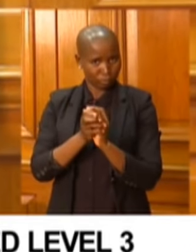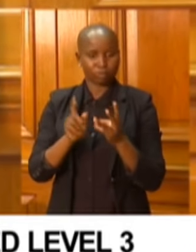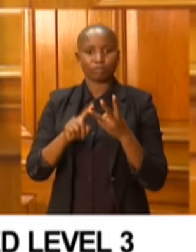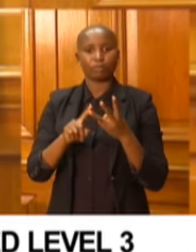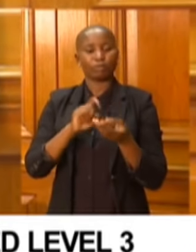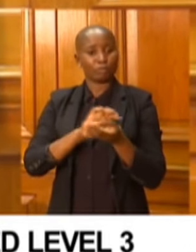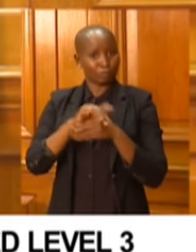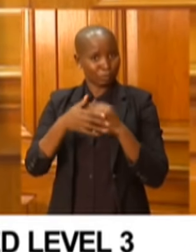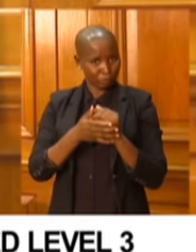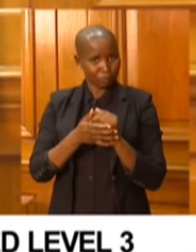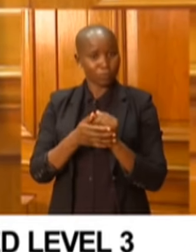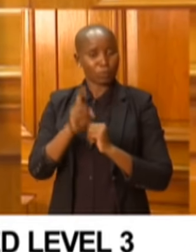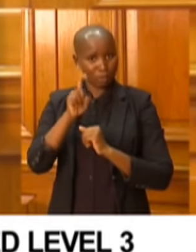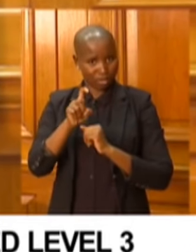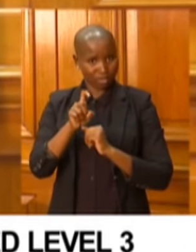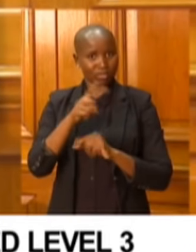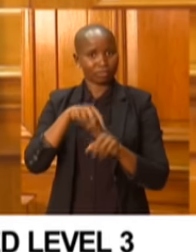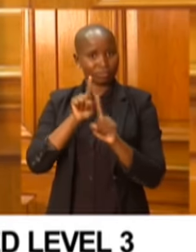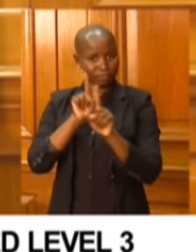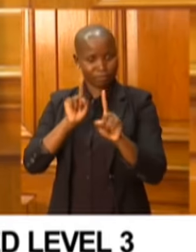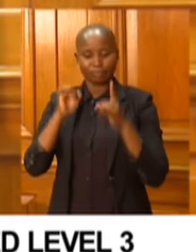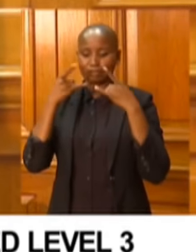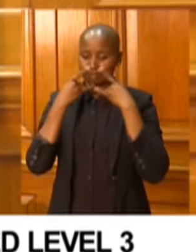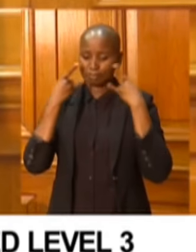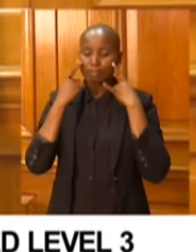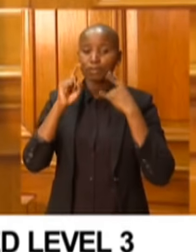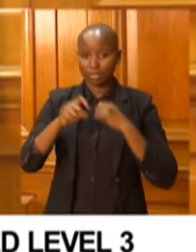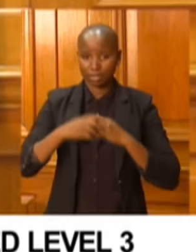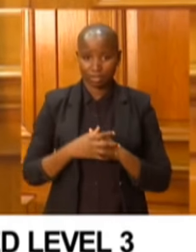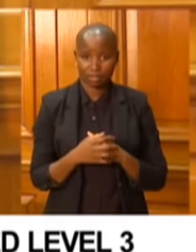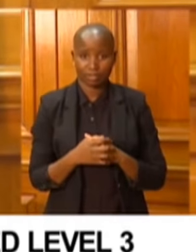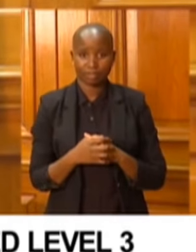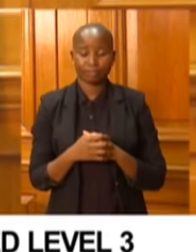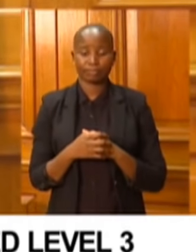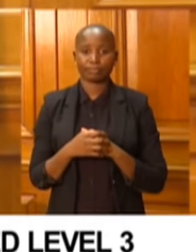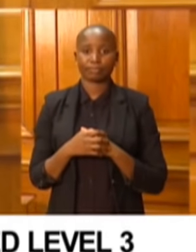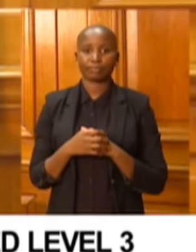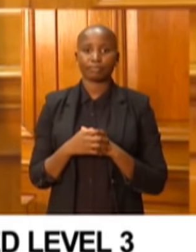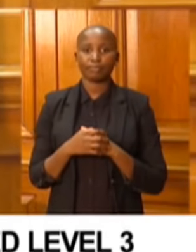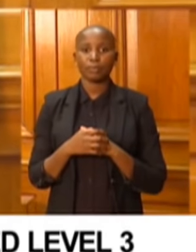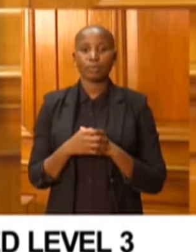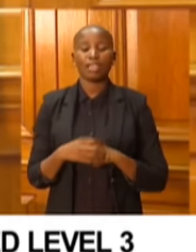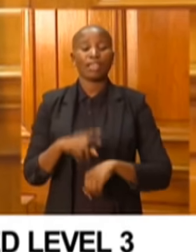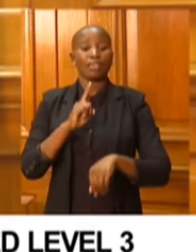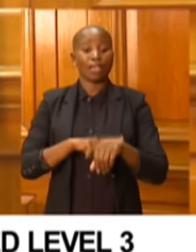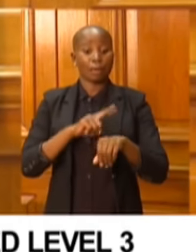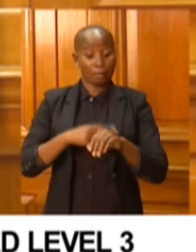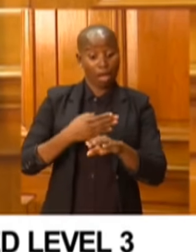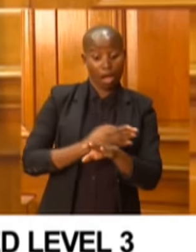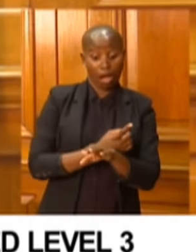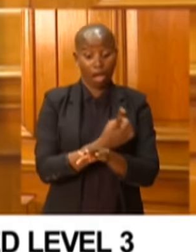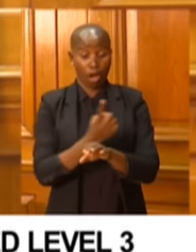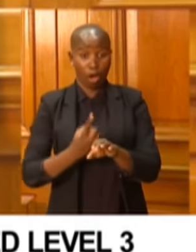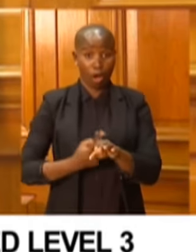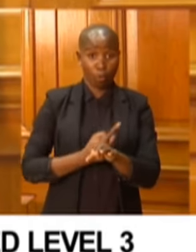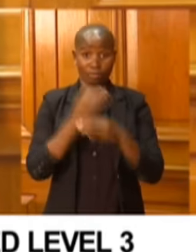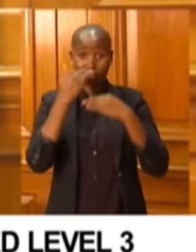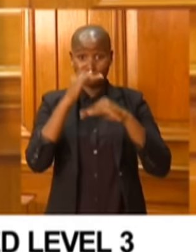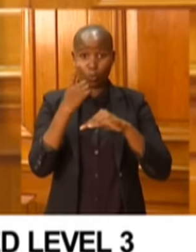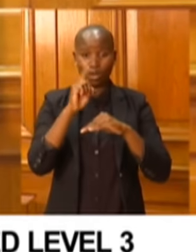funerals. The hours of curfew will now start at 9 p.m. and